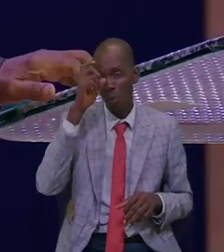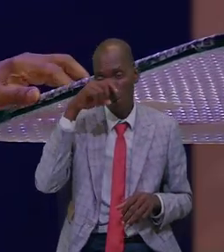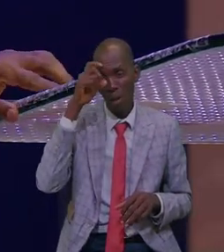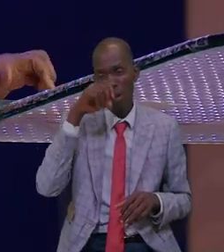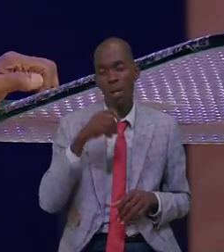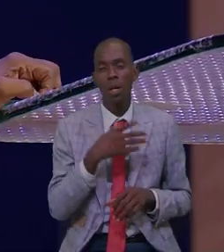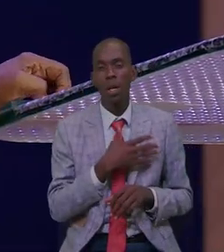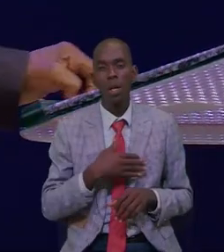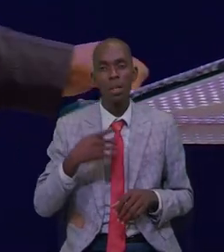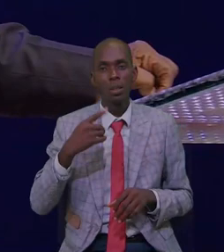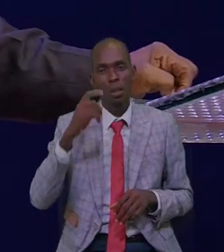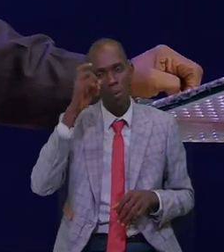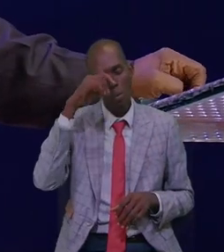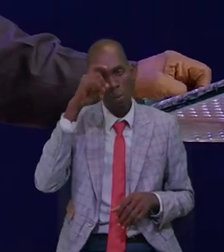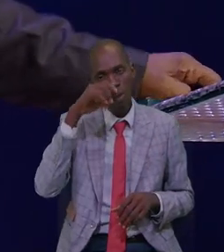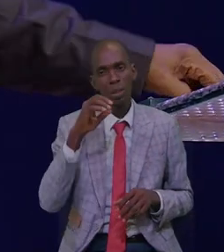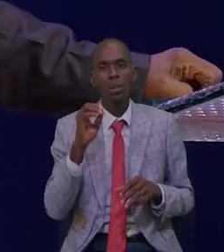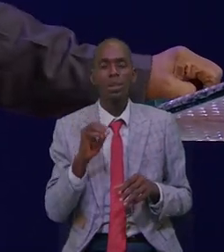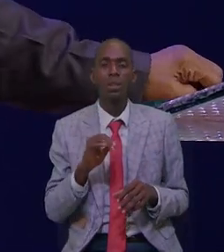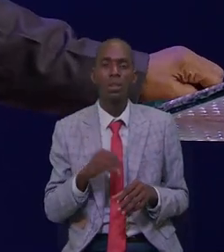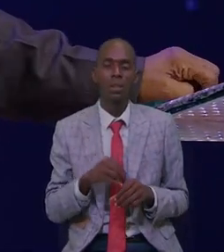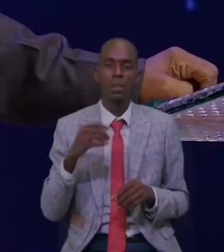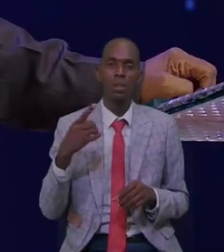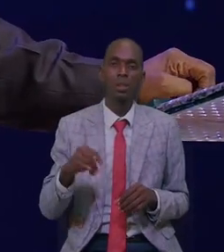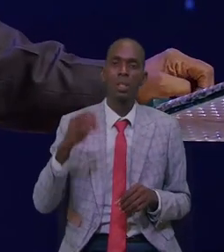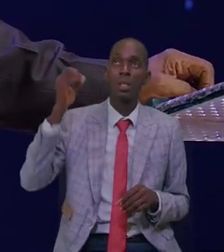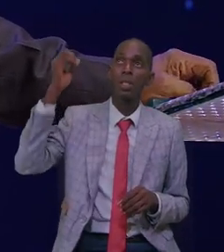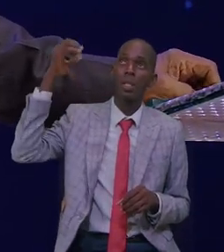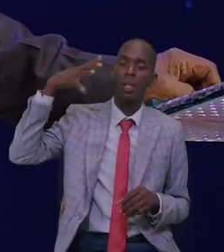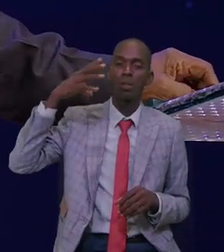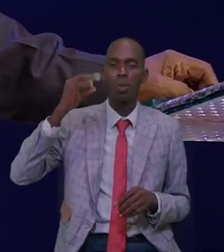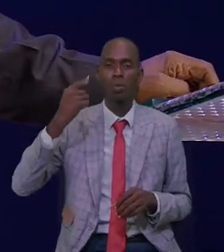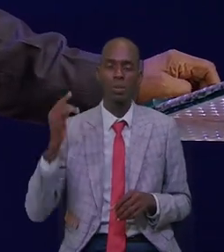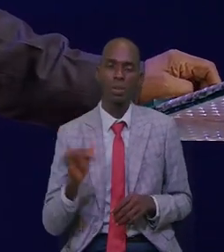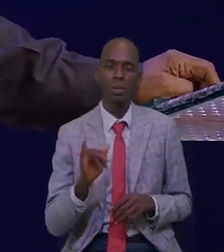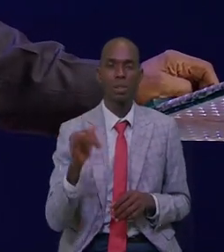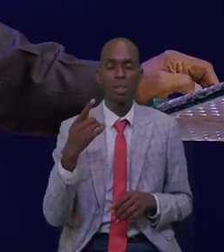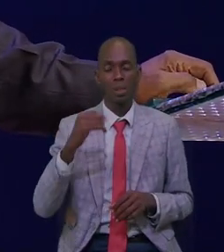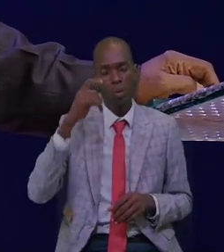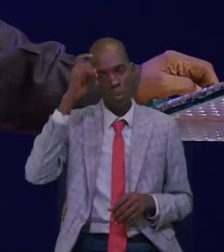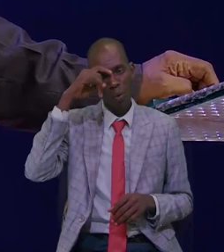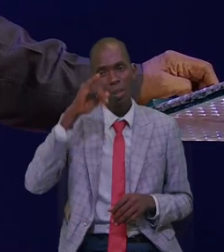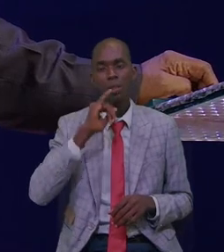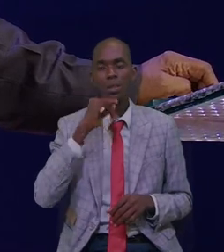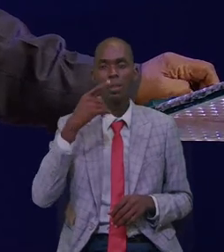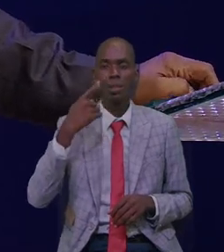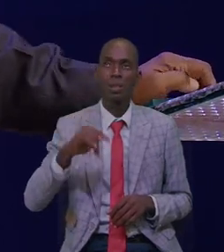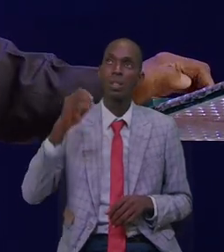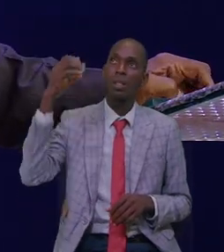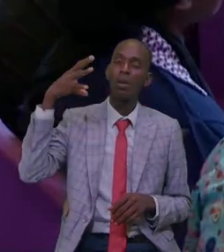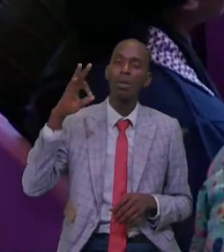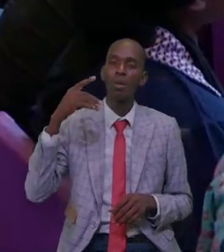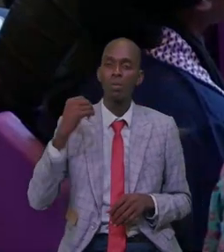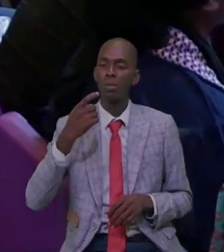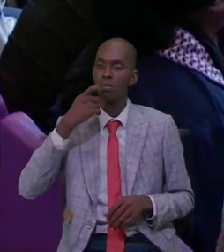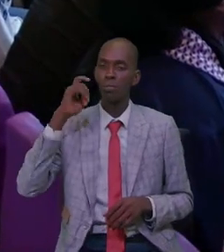and be wise in the light of eternity. Be wise in the light of the decree that the Heavenly Father has made,